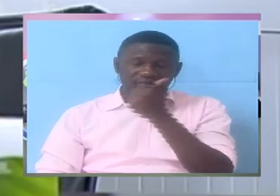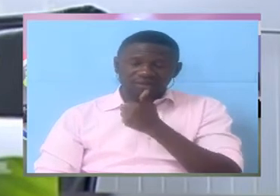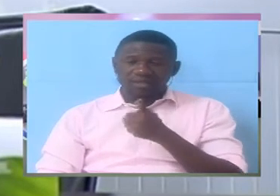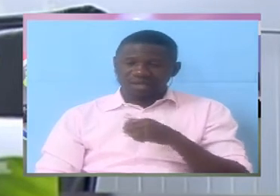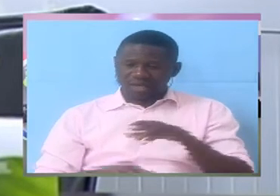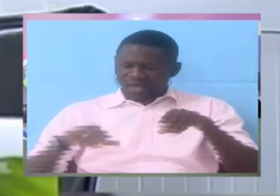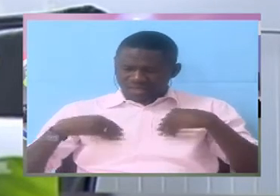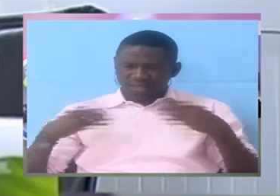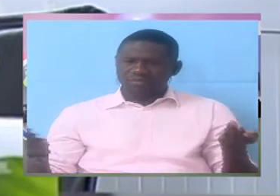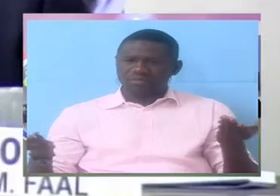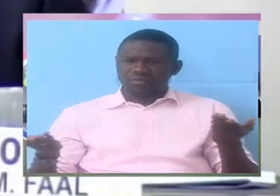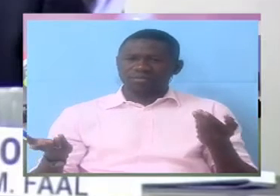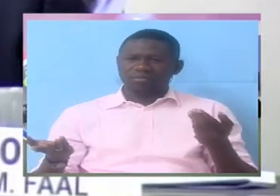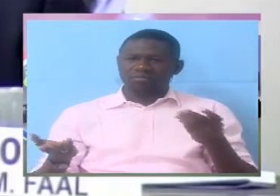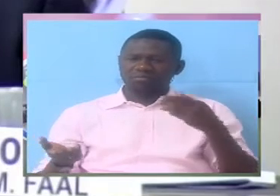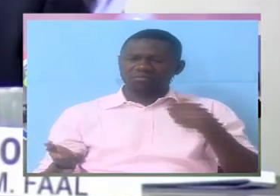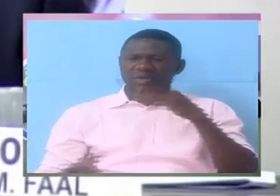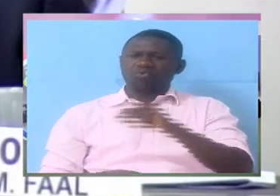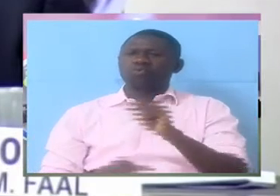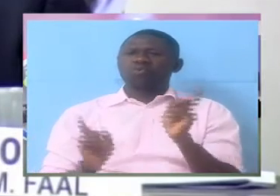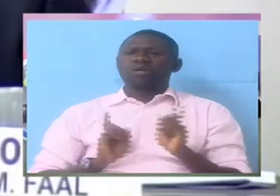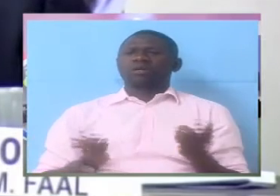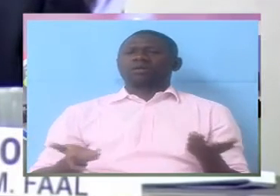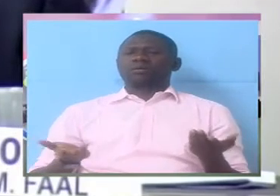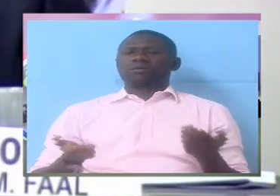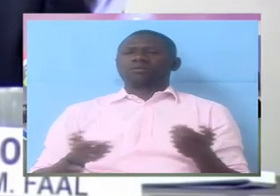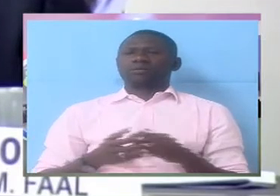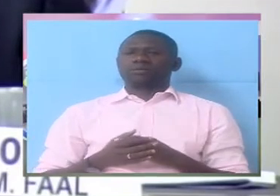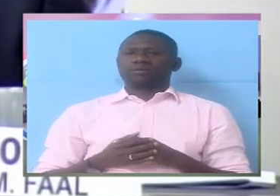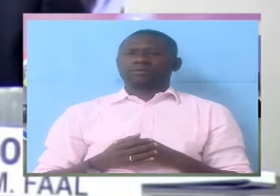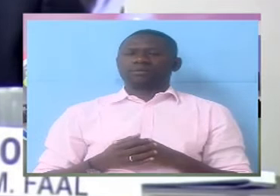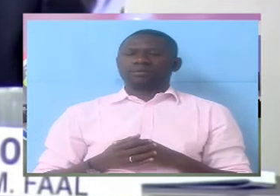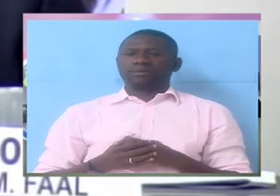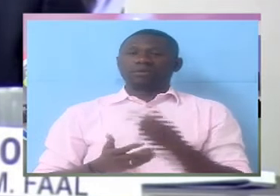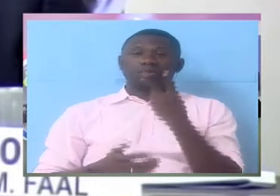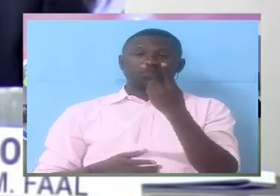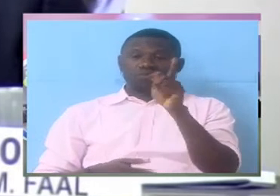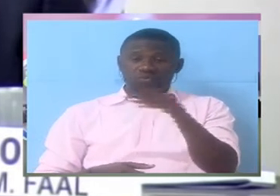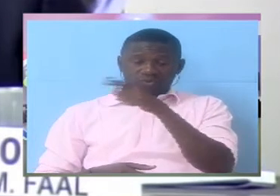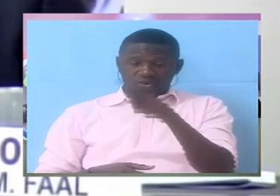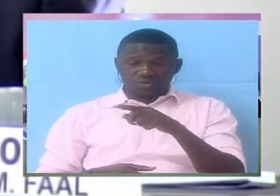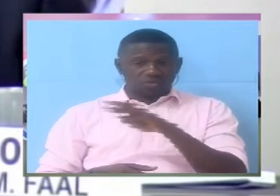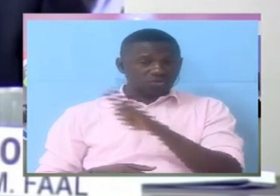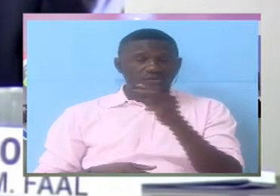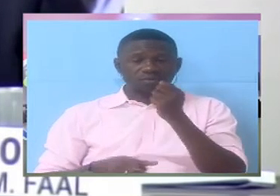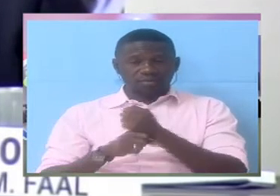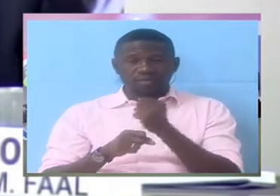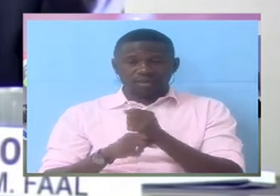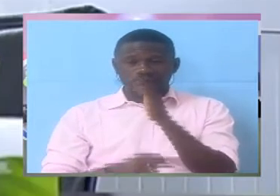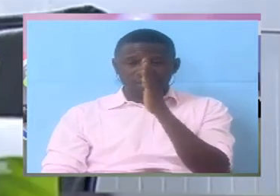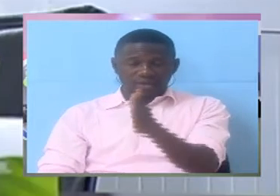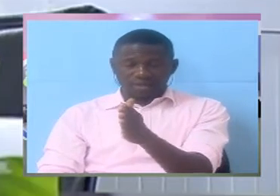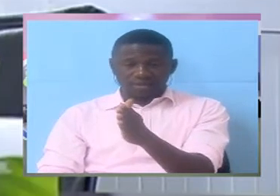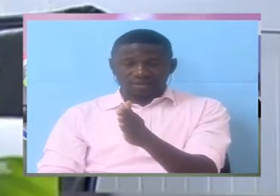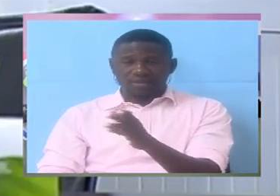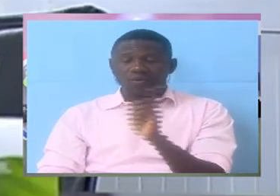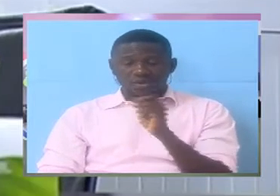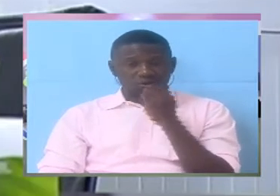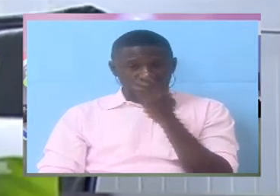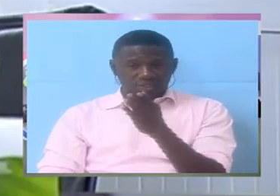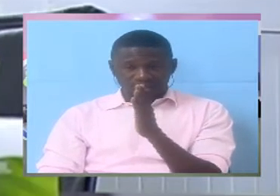nyilu londi ntebe munake la woto. Two wrongs don't make a right. That's what you said, right? Bali afula